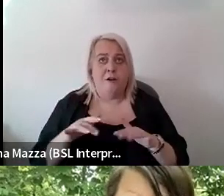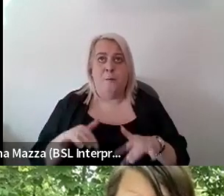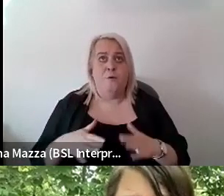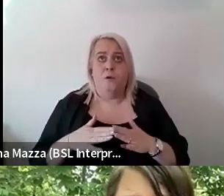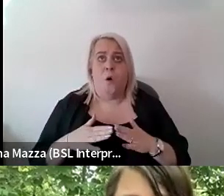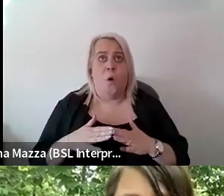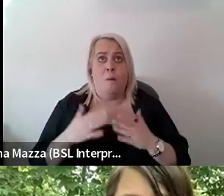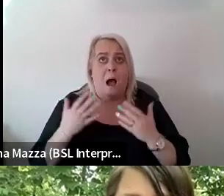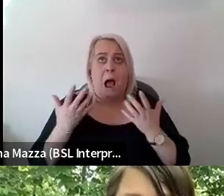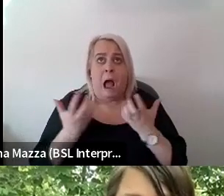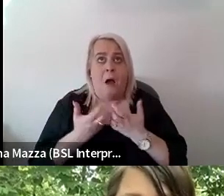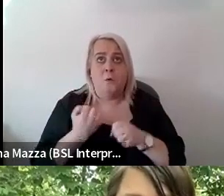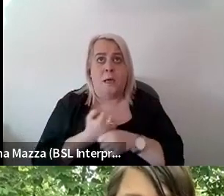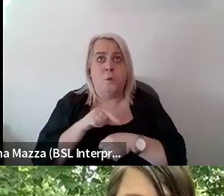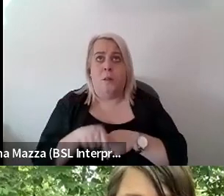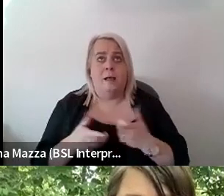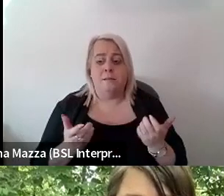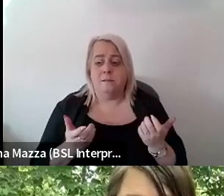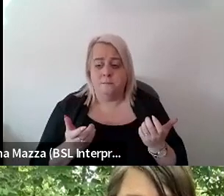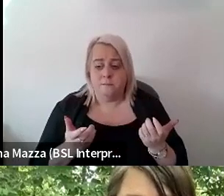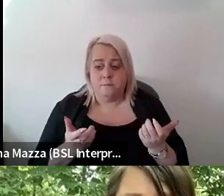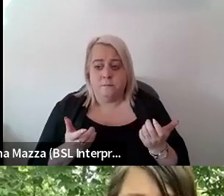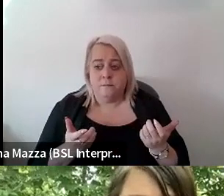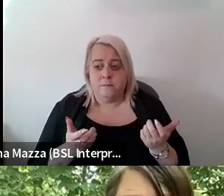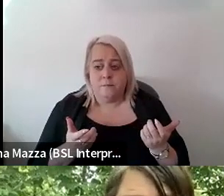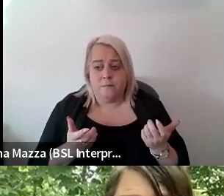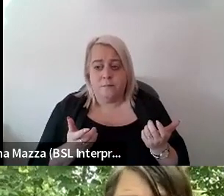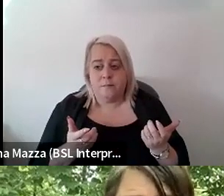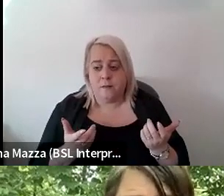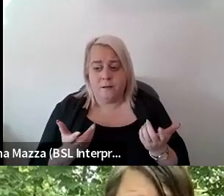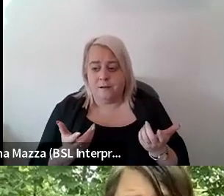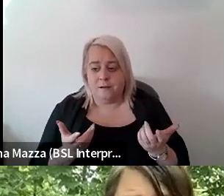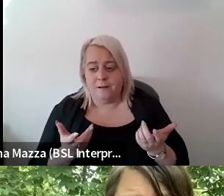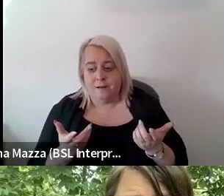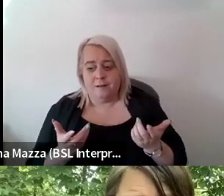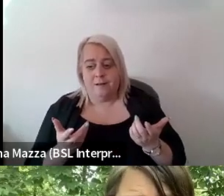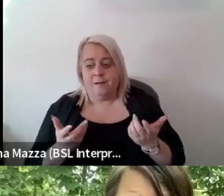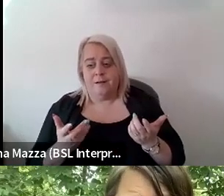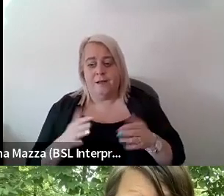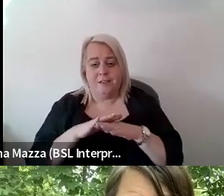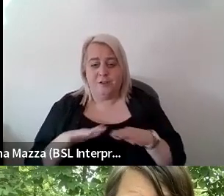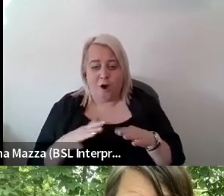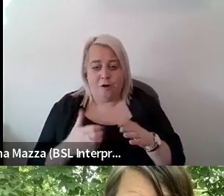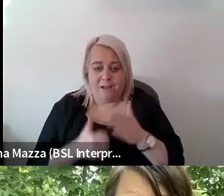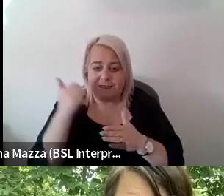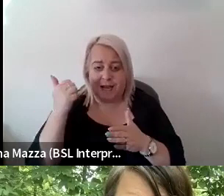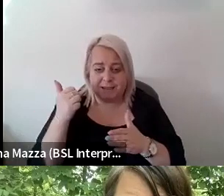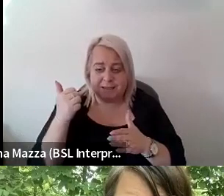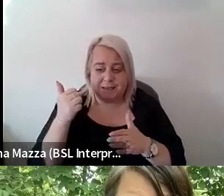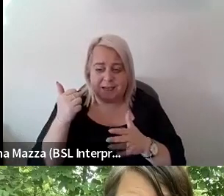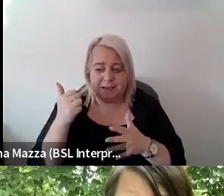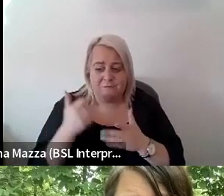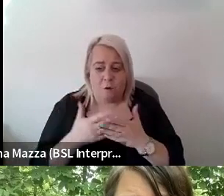know what to do with this. Yeah. So I would say not super duper great for a lot of